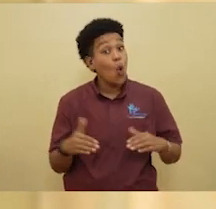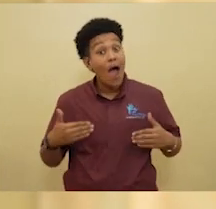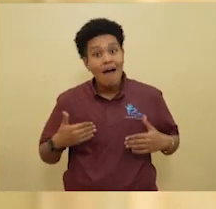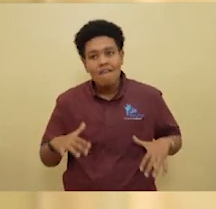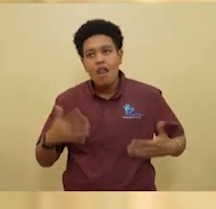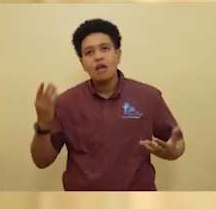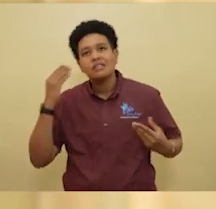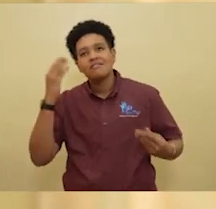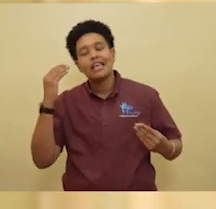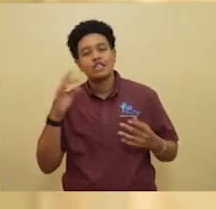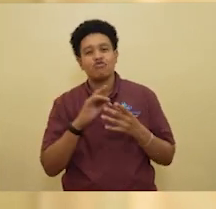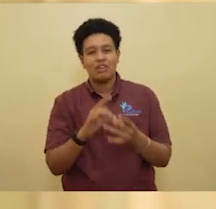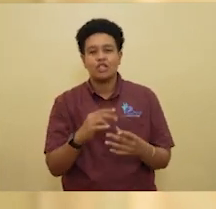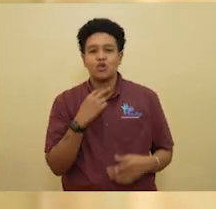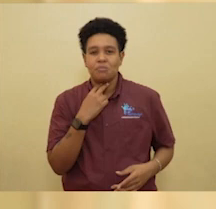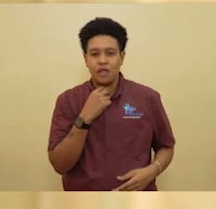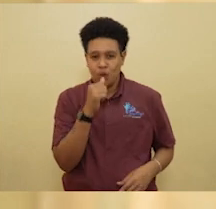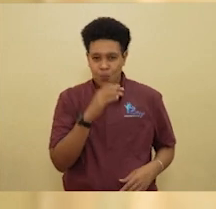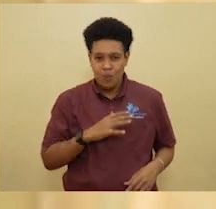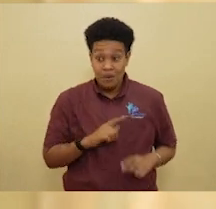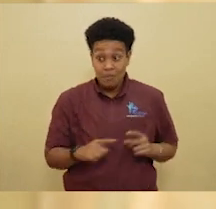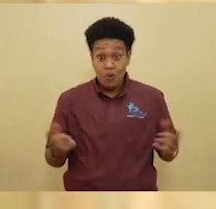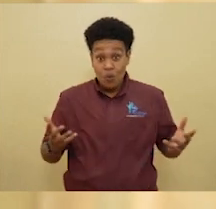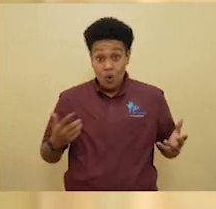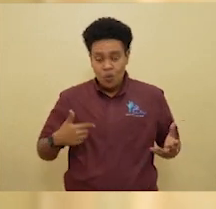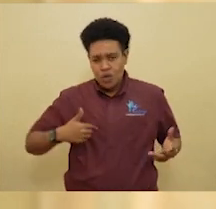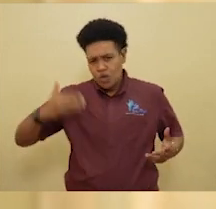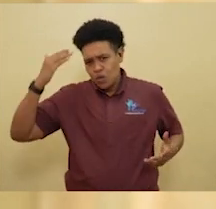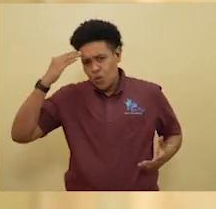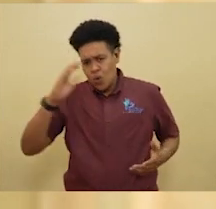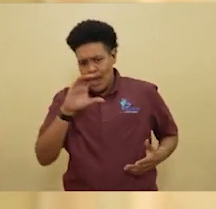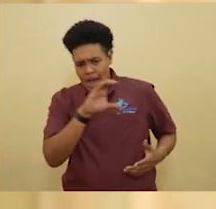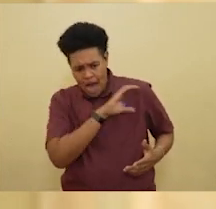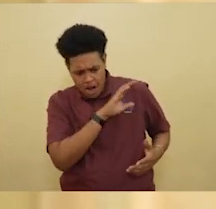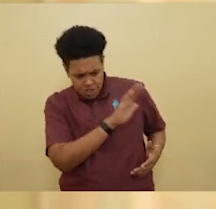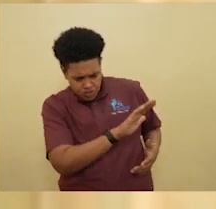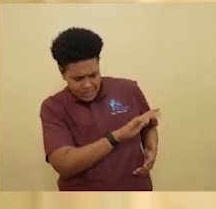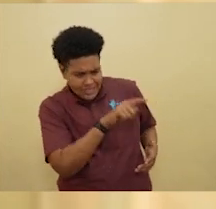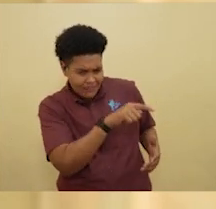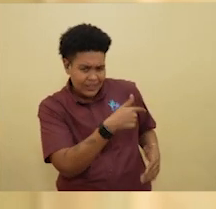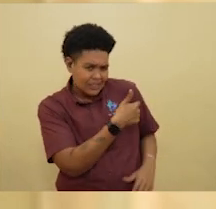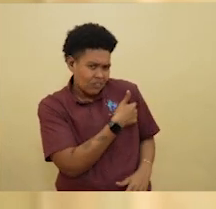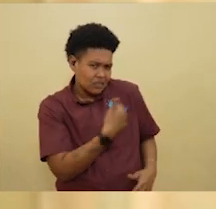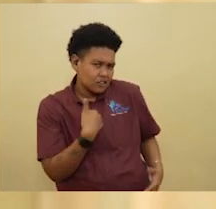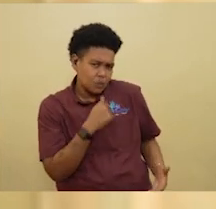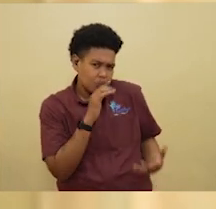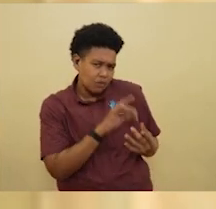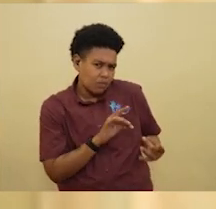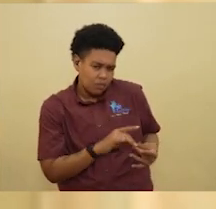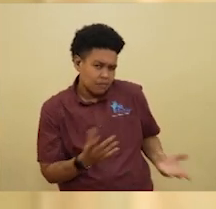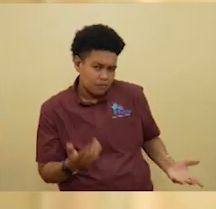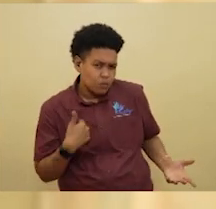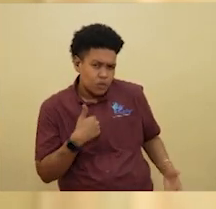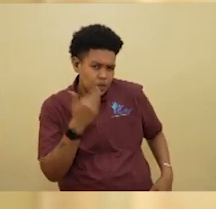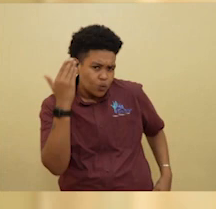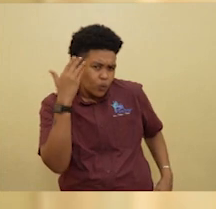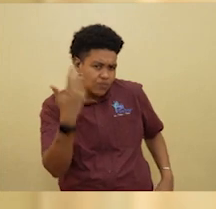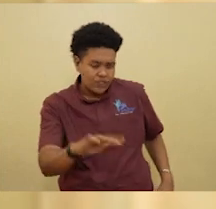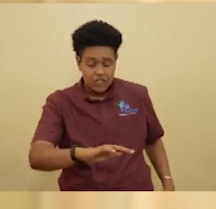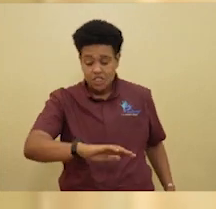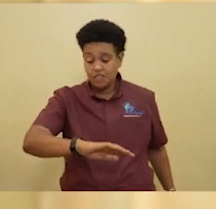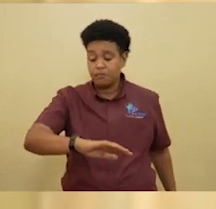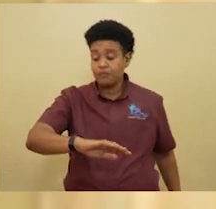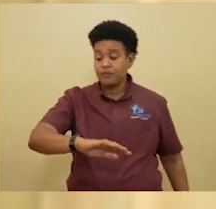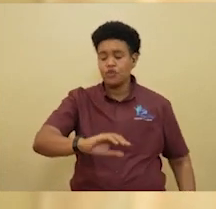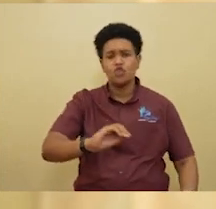data. But what we do know is the characteristics of this vaccine that we're talking about. It's non